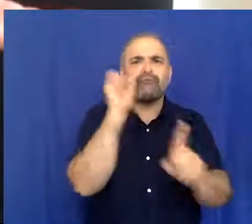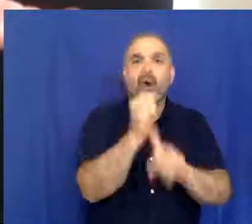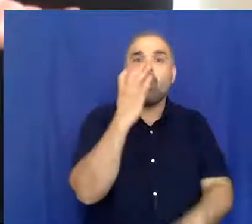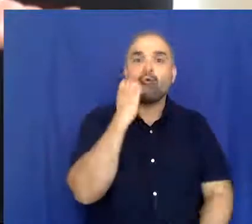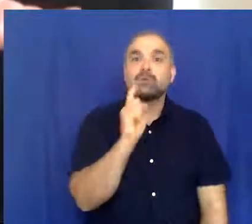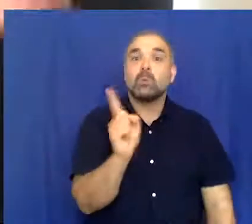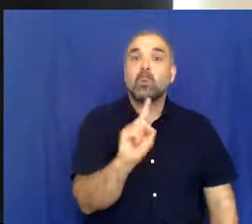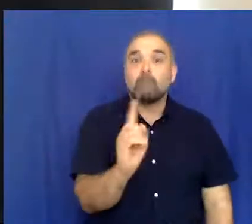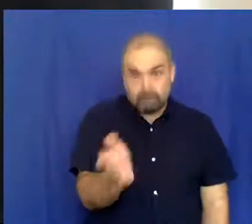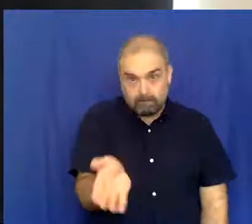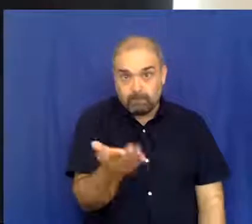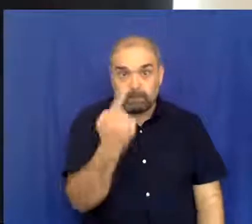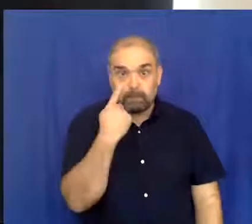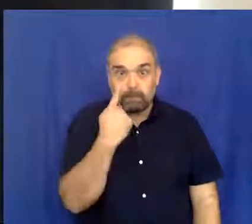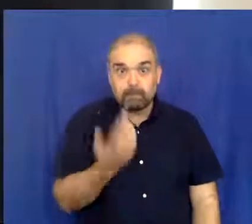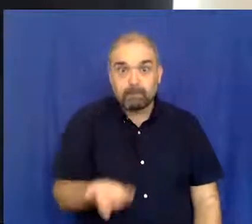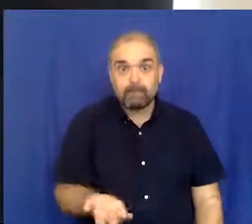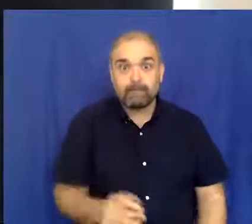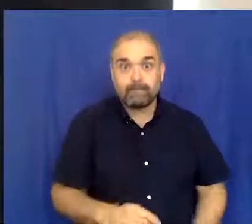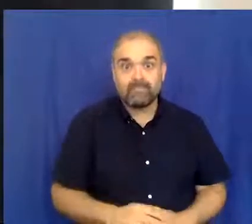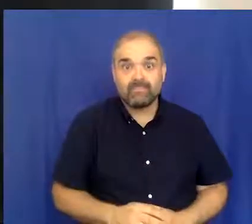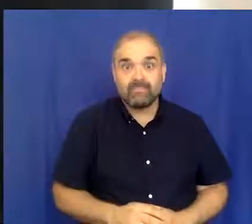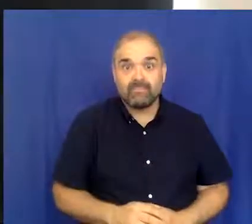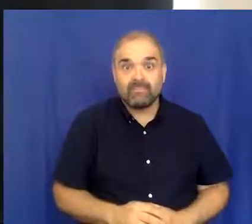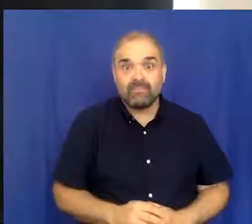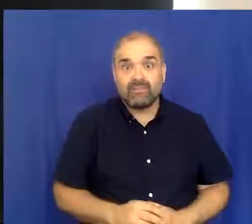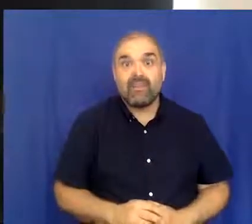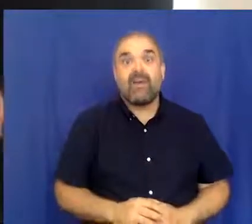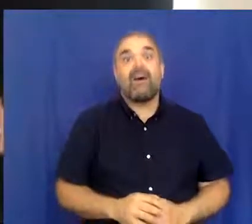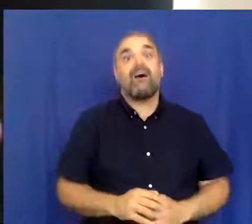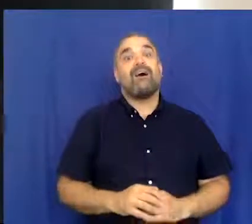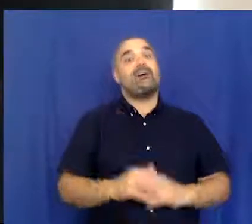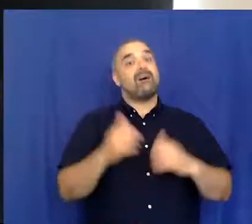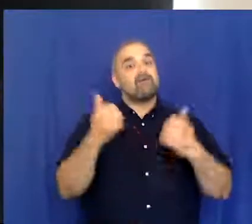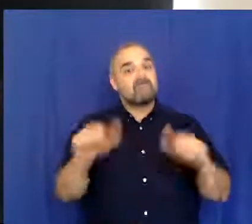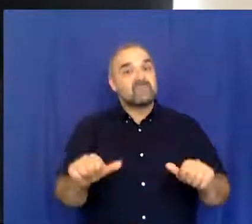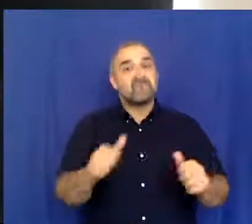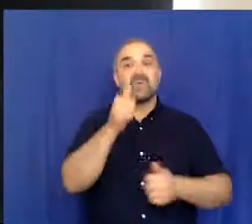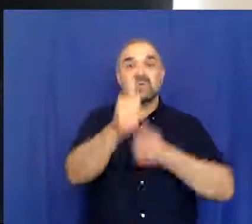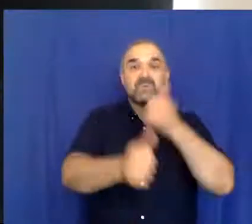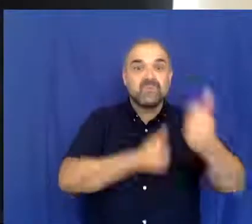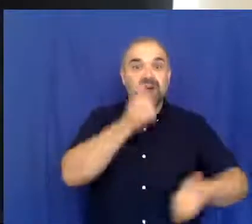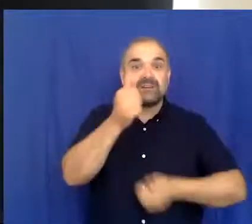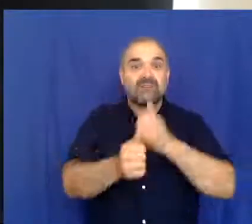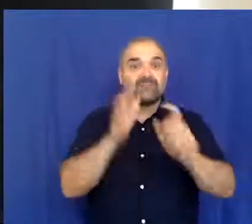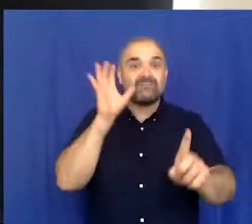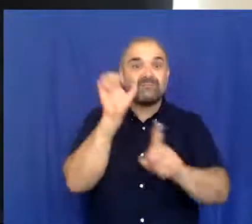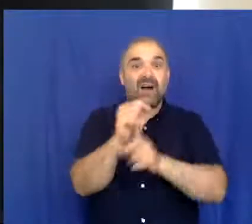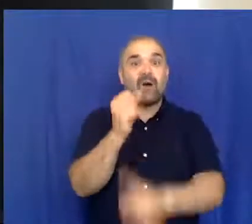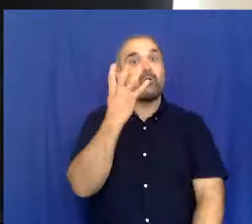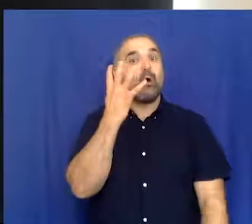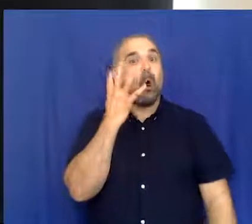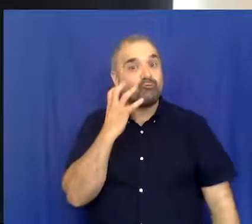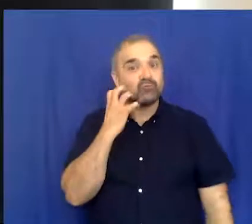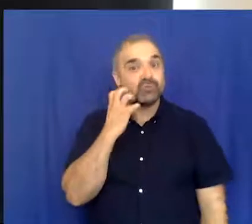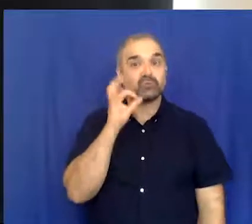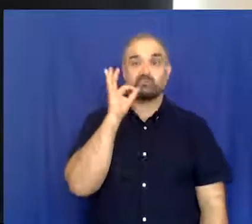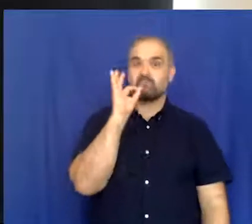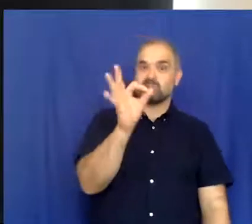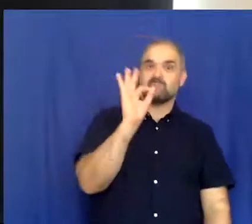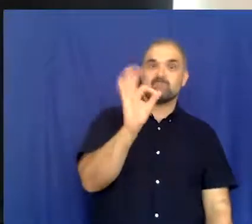that's orange? You're looking, looking, and well done for finding